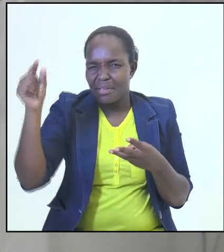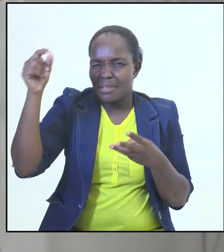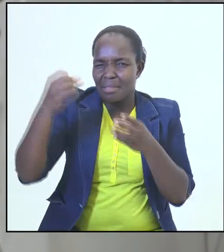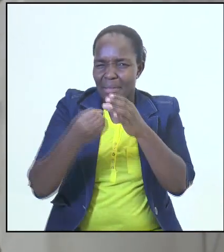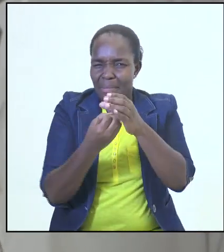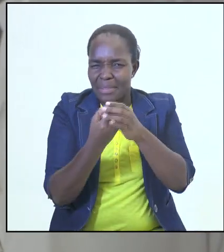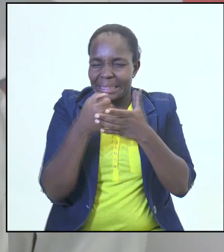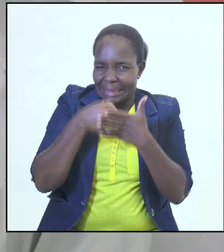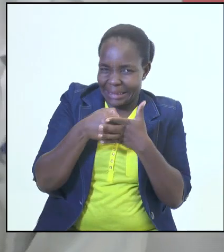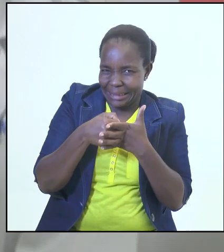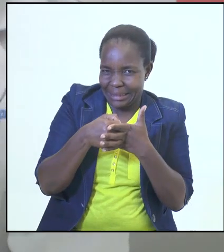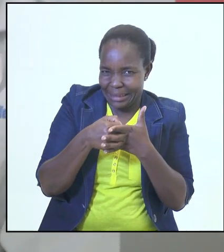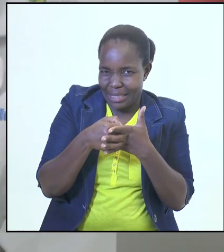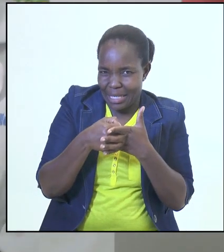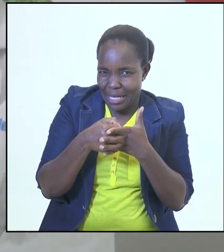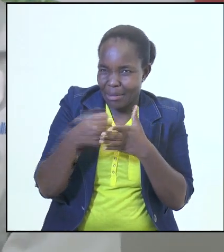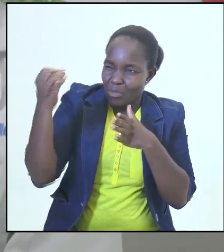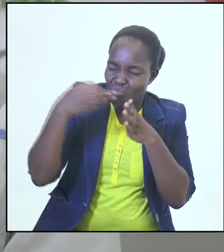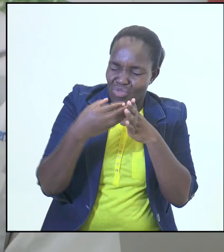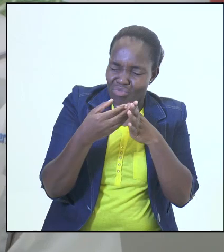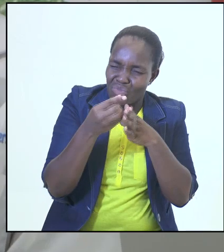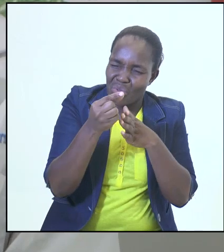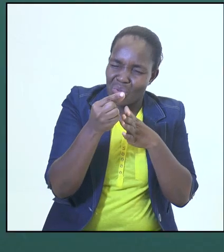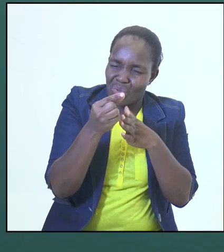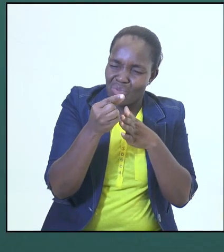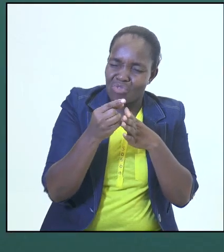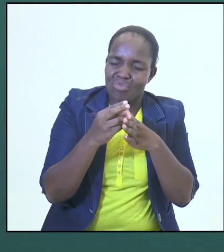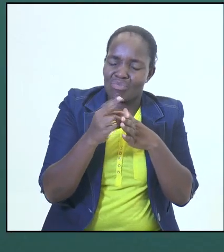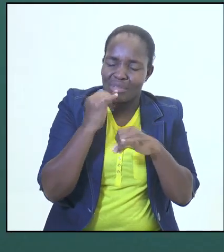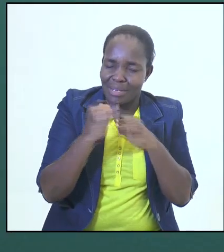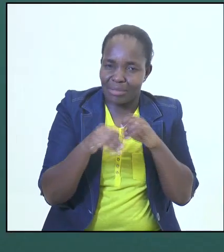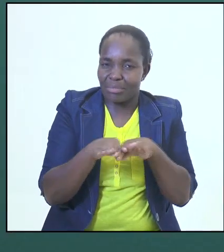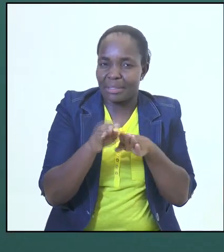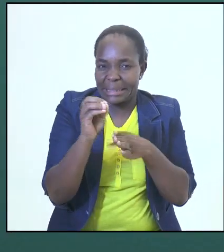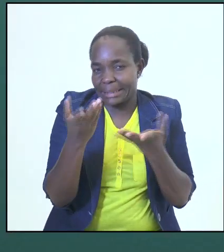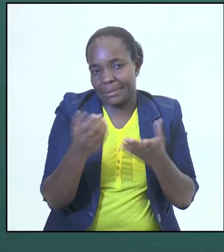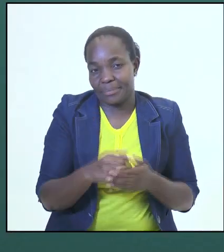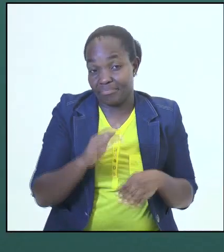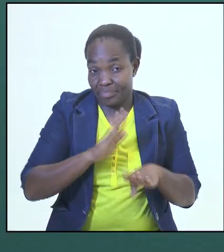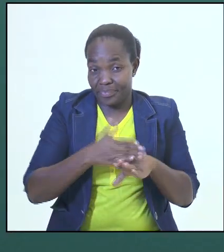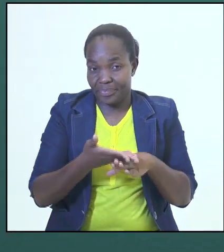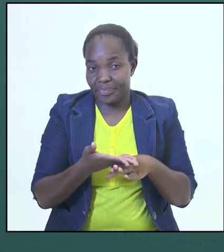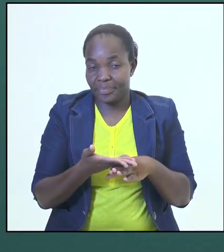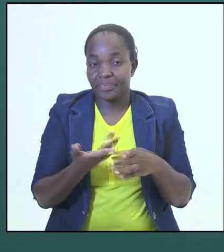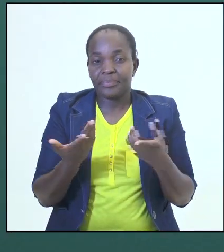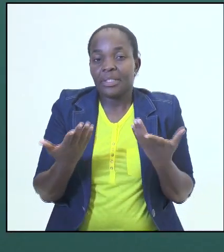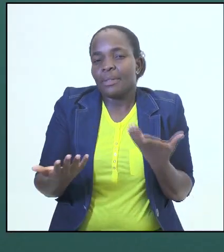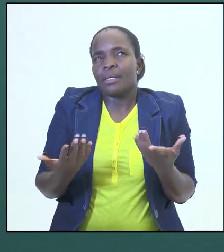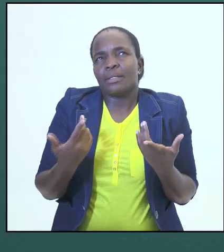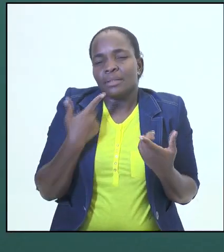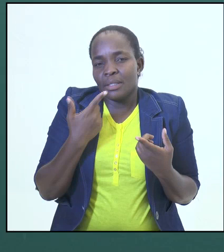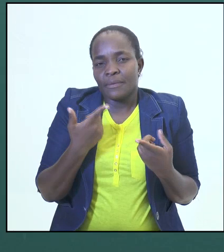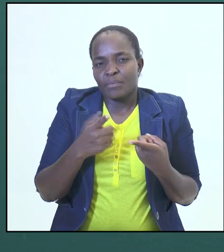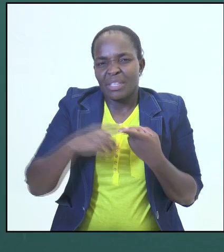to photosynthesize, but the results would not be good. We find, for example, that when light is